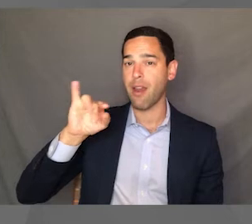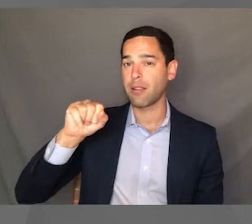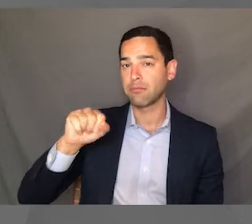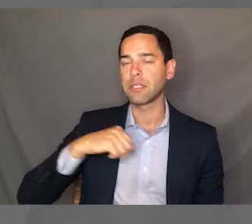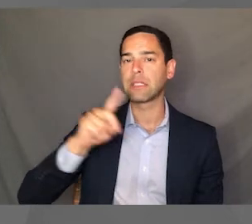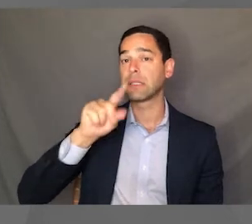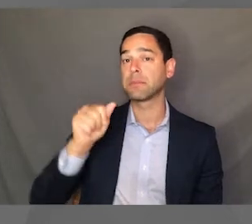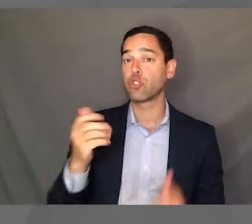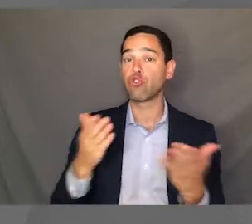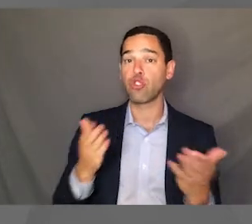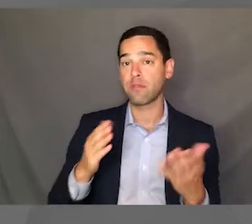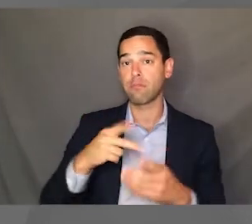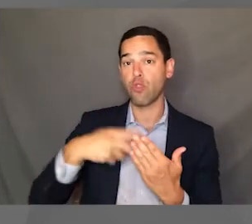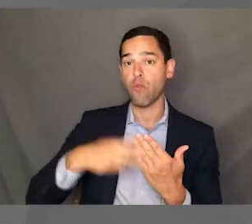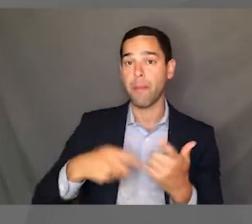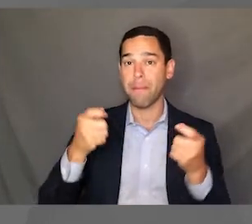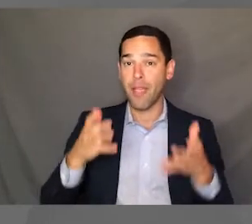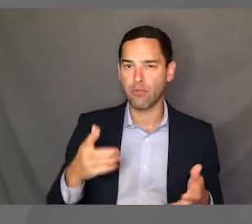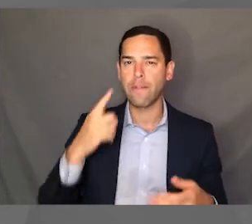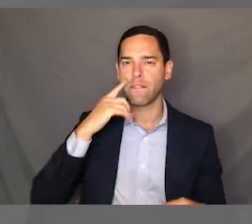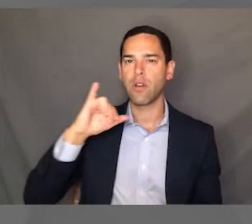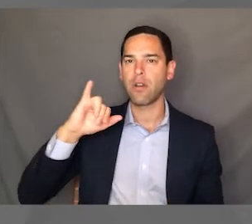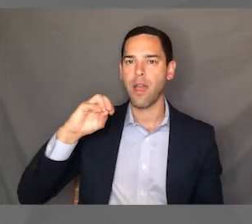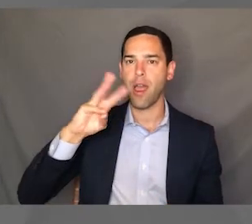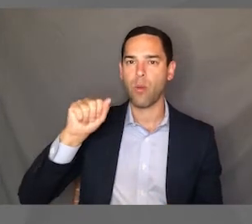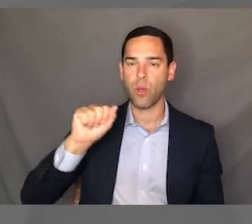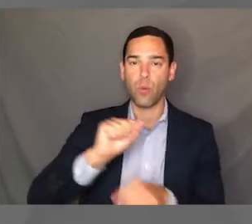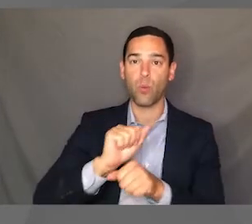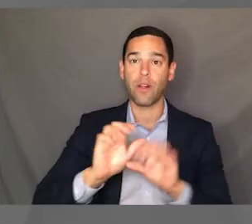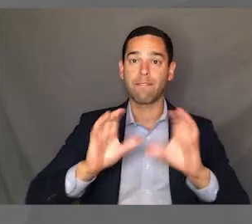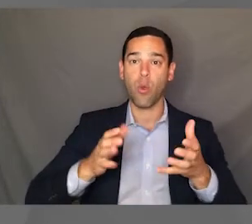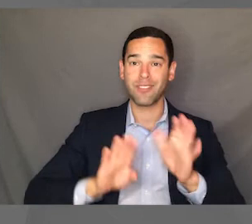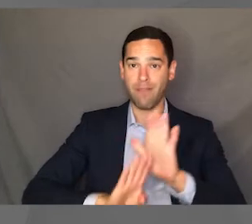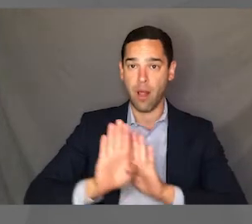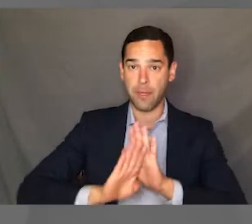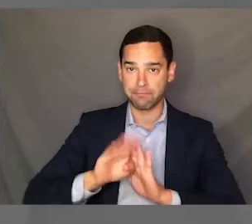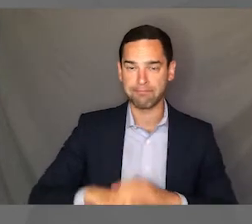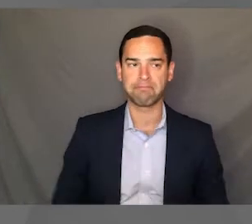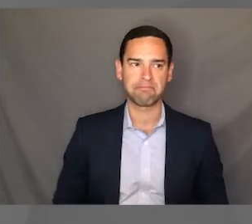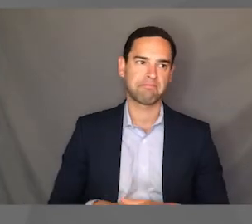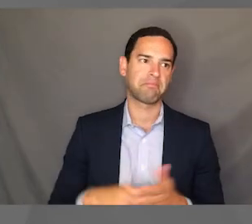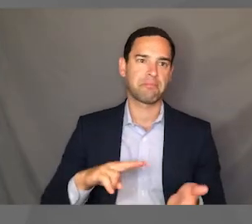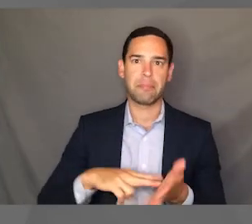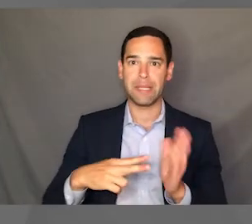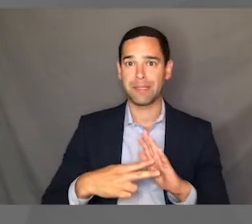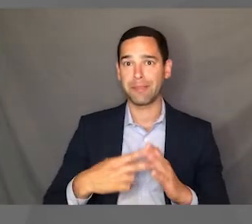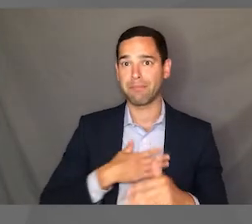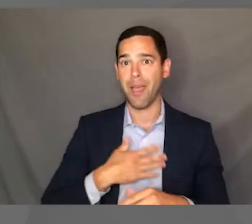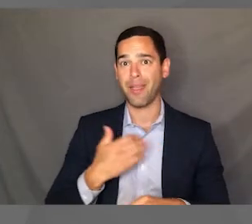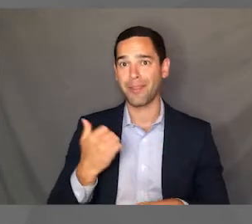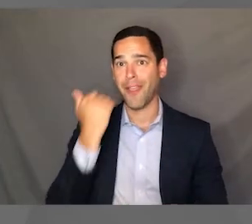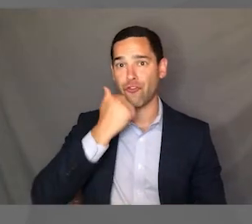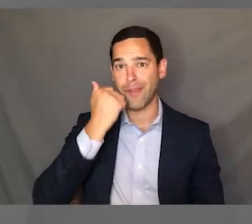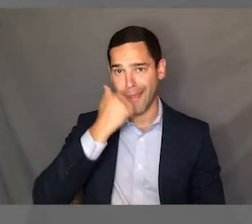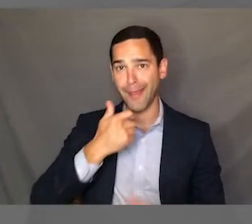Disability Services Program Manager for Iowa Workforce Development, which means I spend a lot of my day and a lot of my time